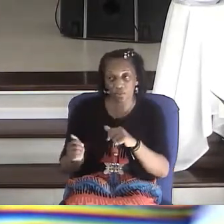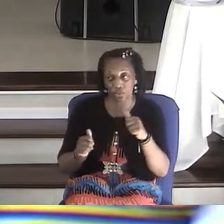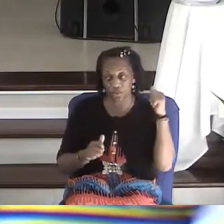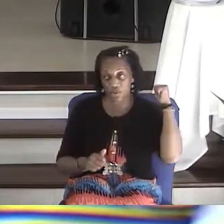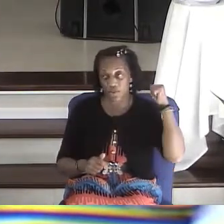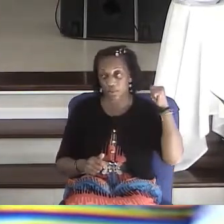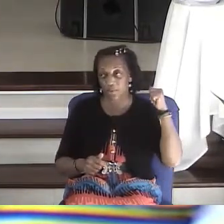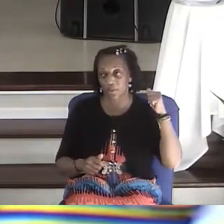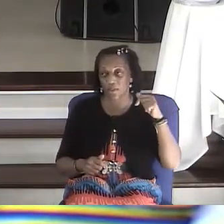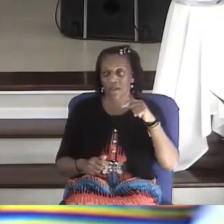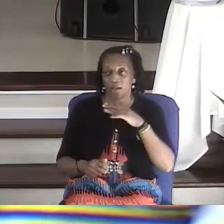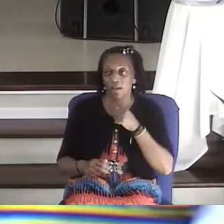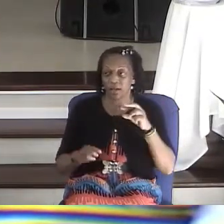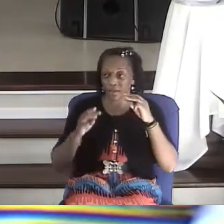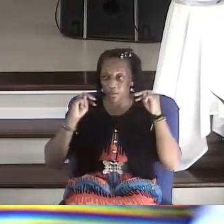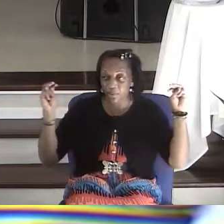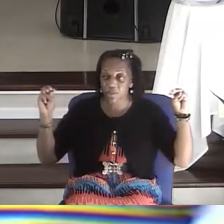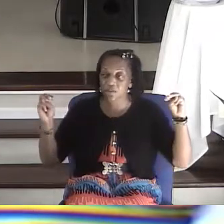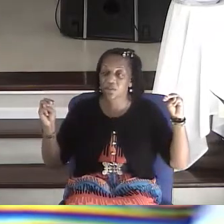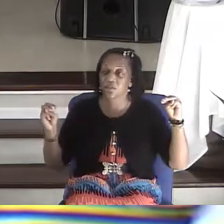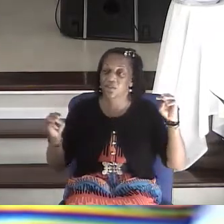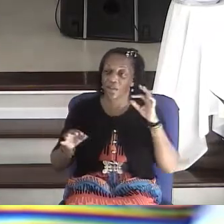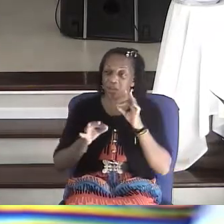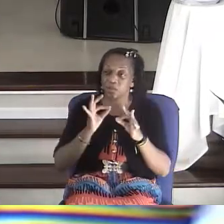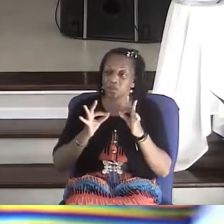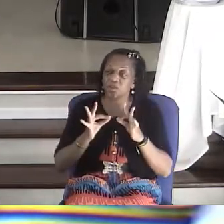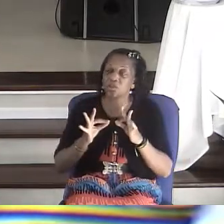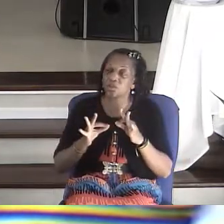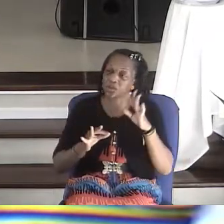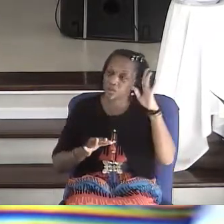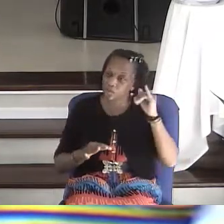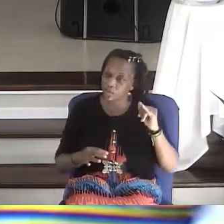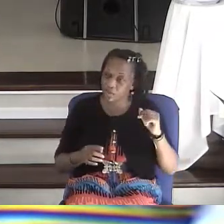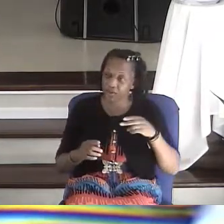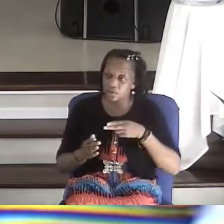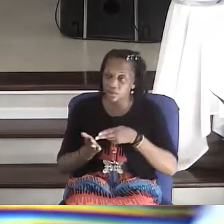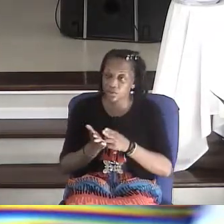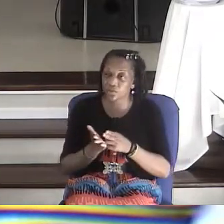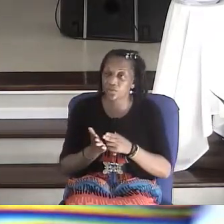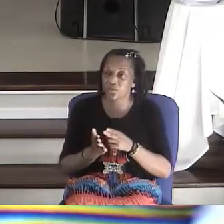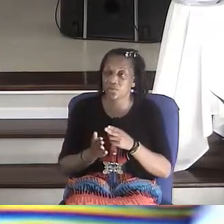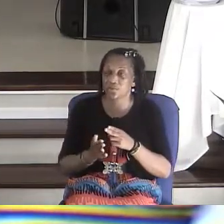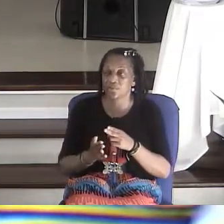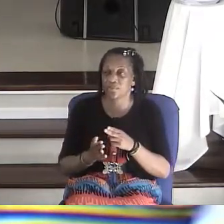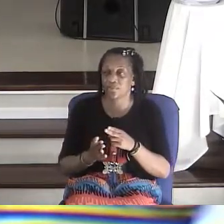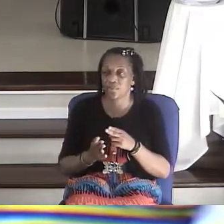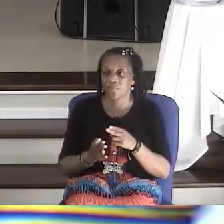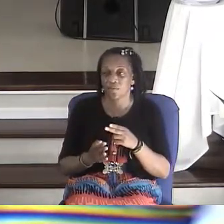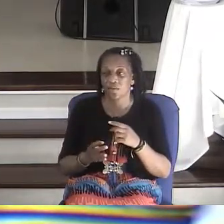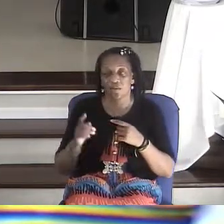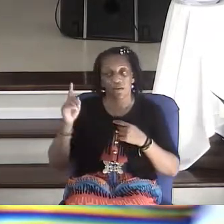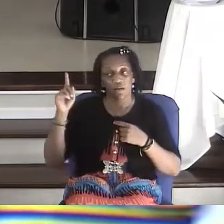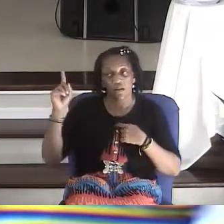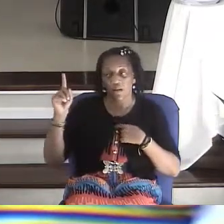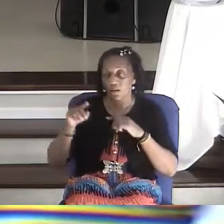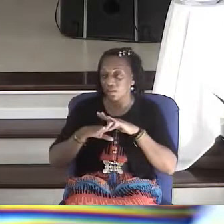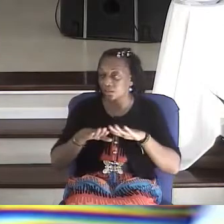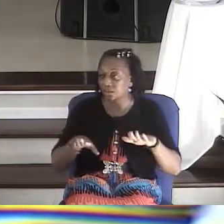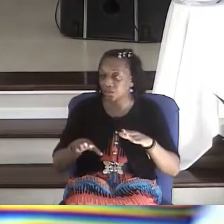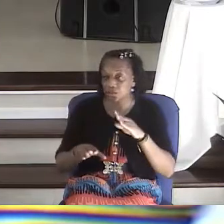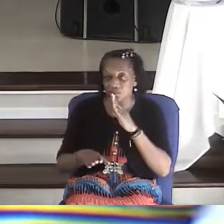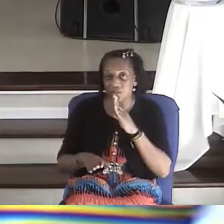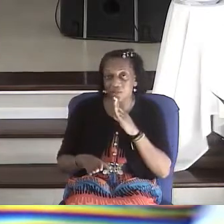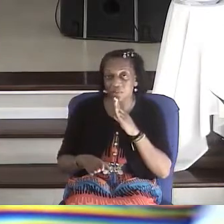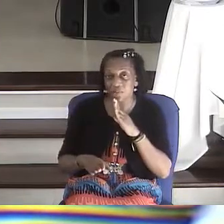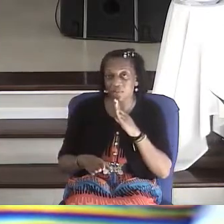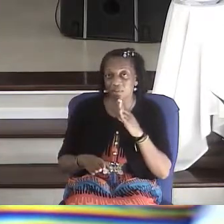on the day of judgment by the truth I have spoken. I don't speak on my own authority. The Father who sent